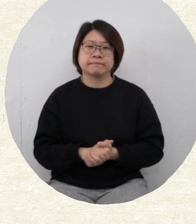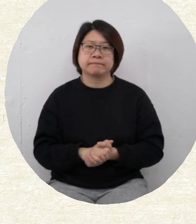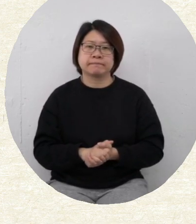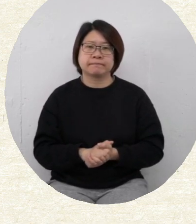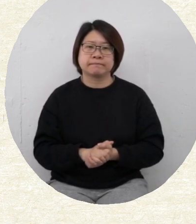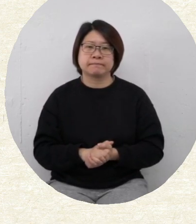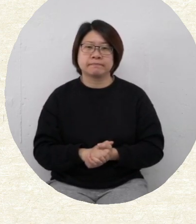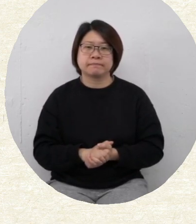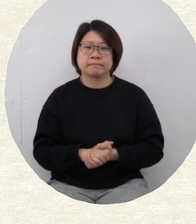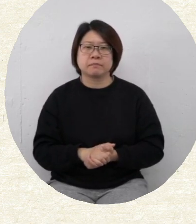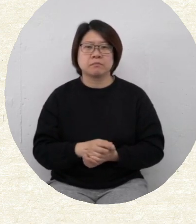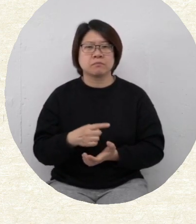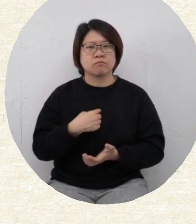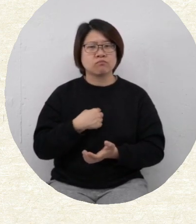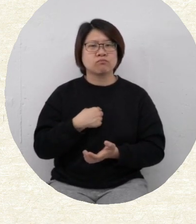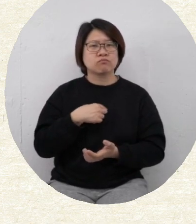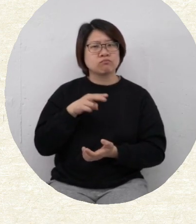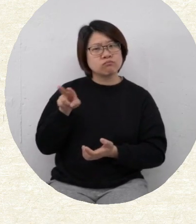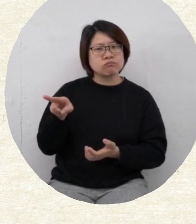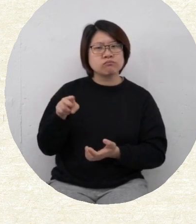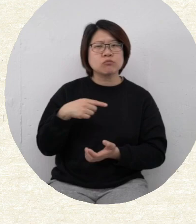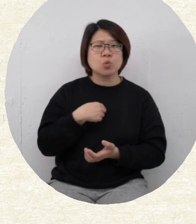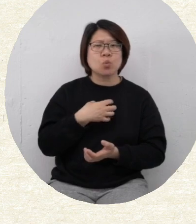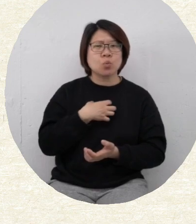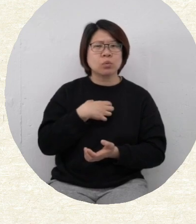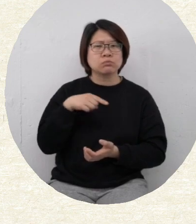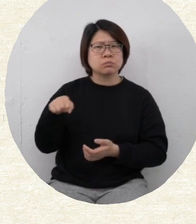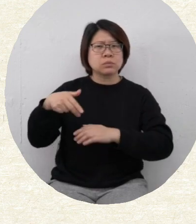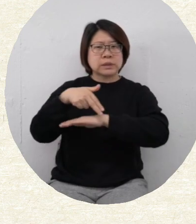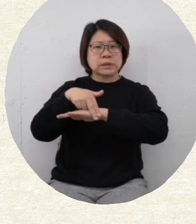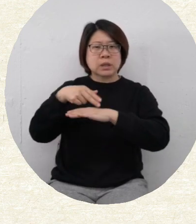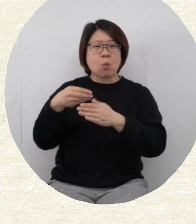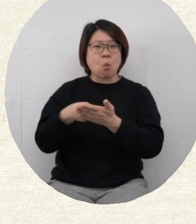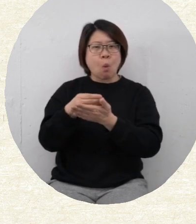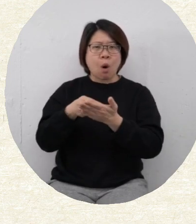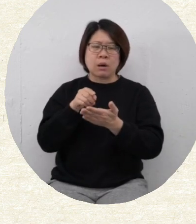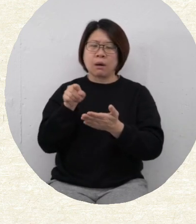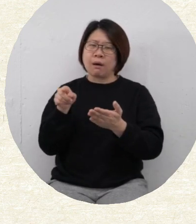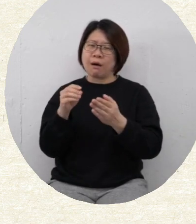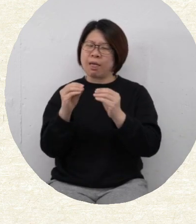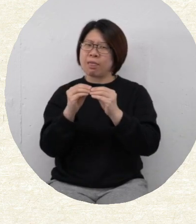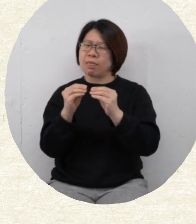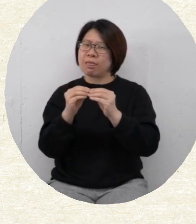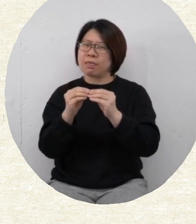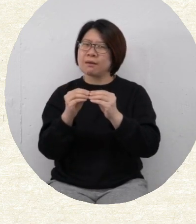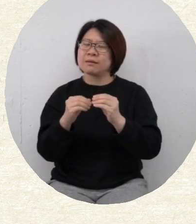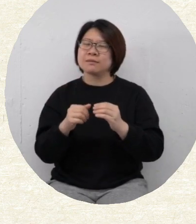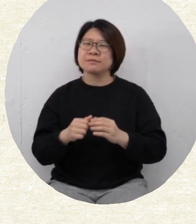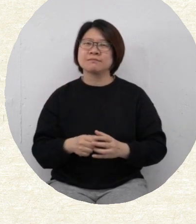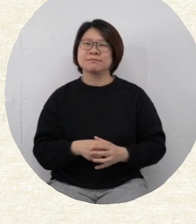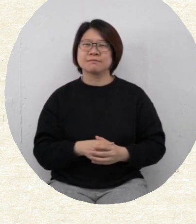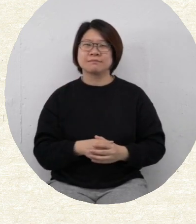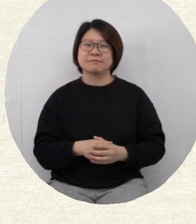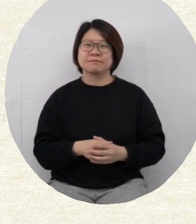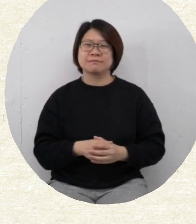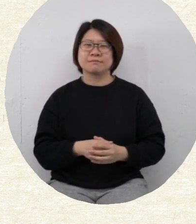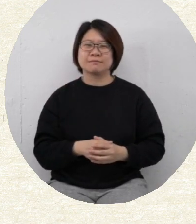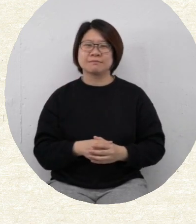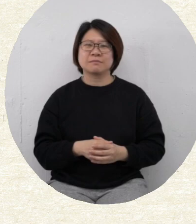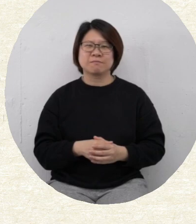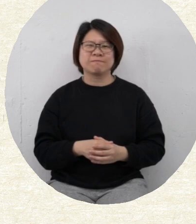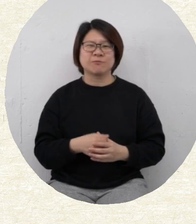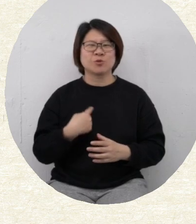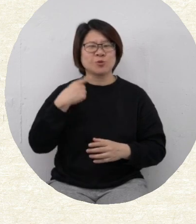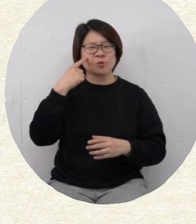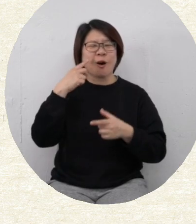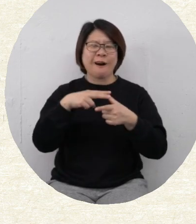your work, I feel intrigued by... because recently, there's an auction in Hong Kong, a Christie's auction in